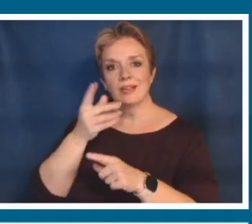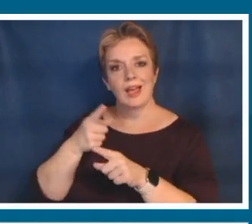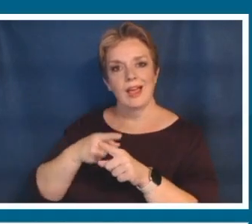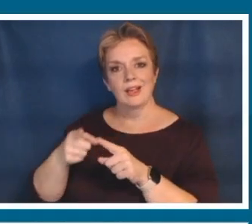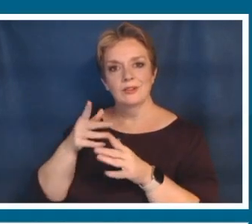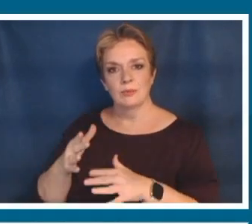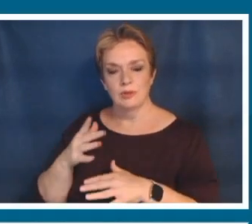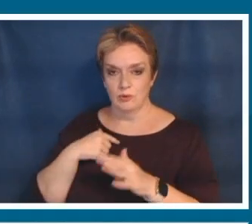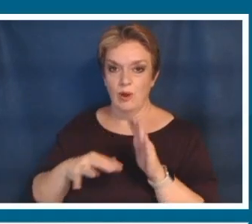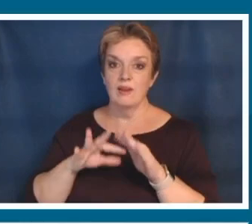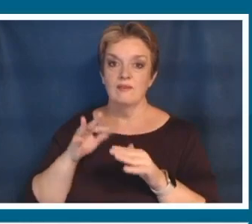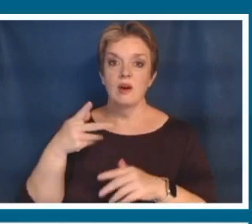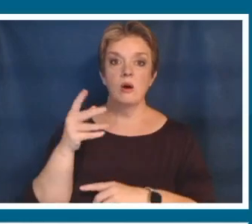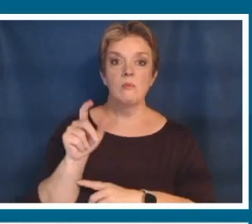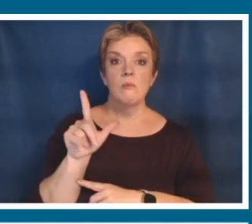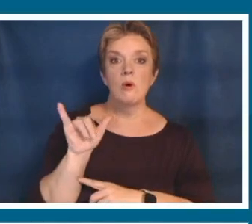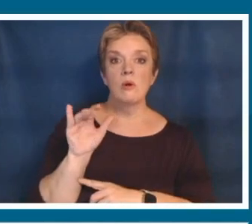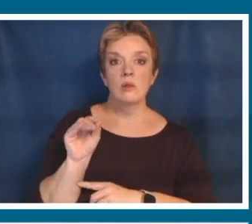reflect on